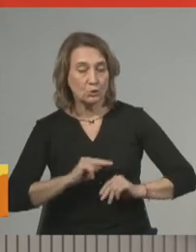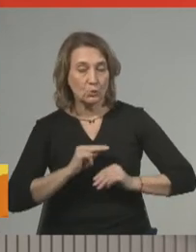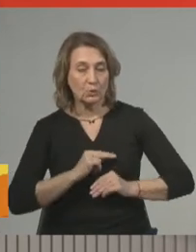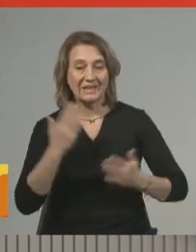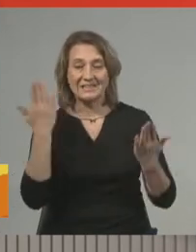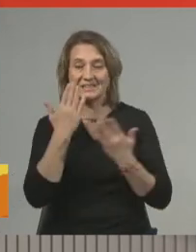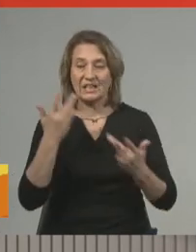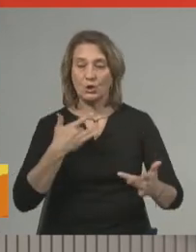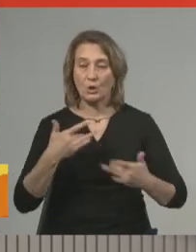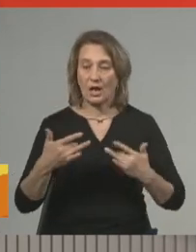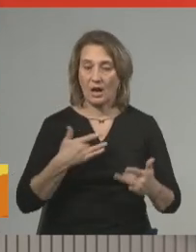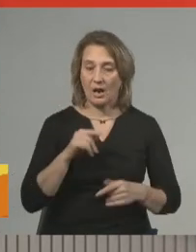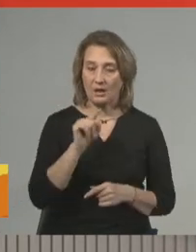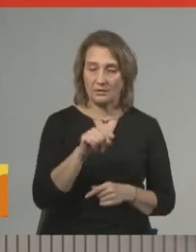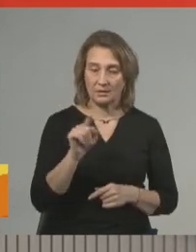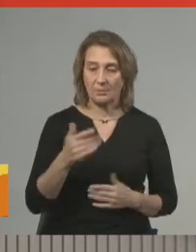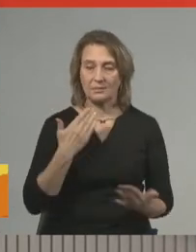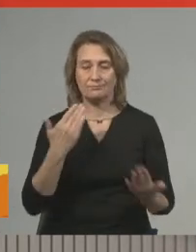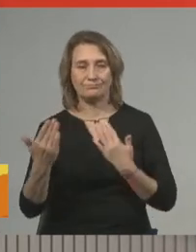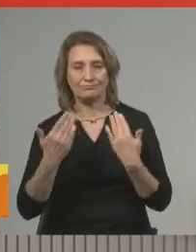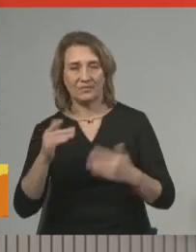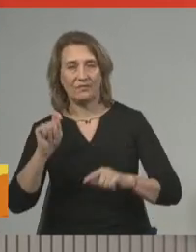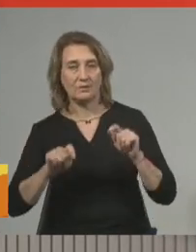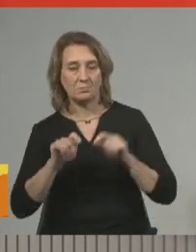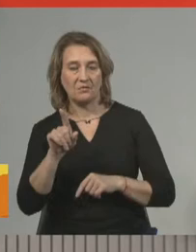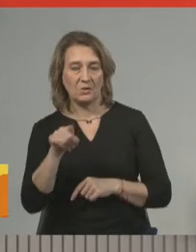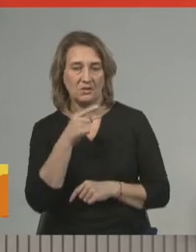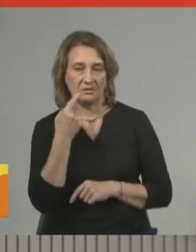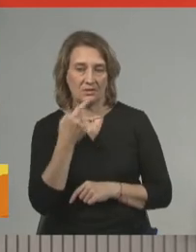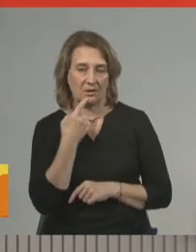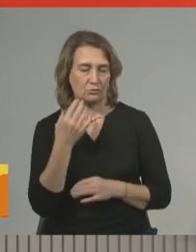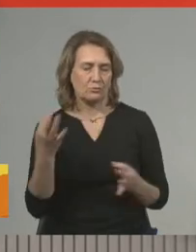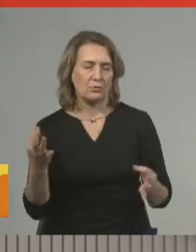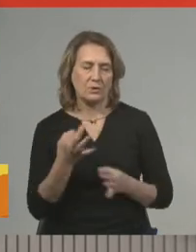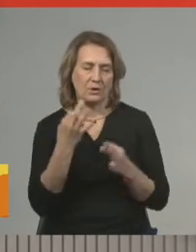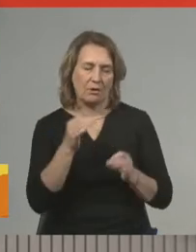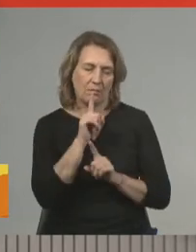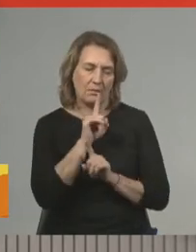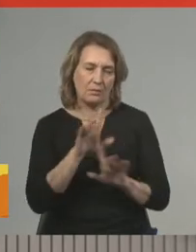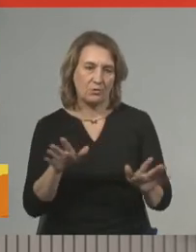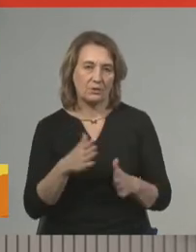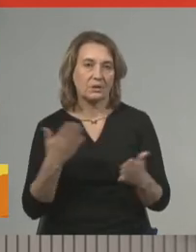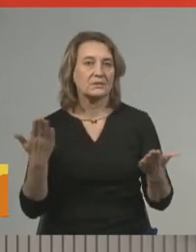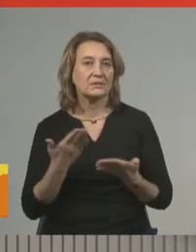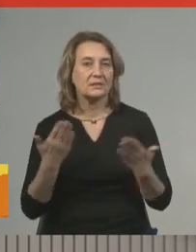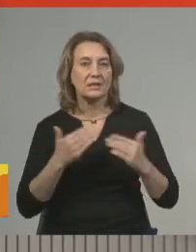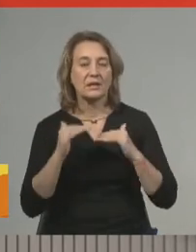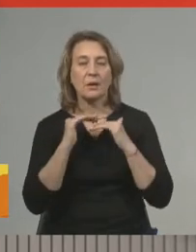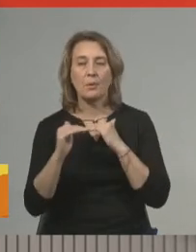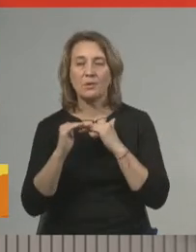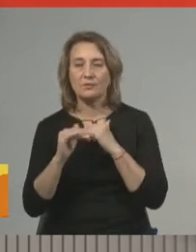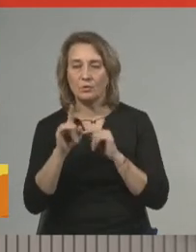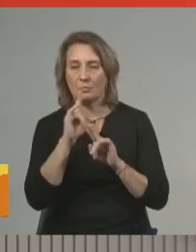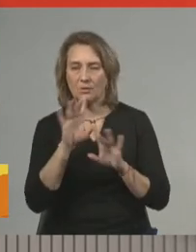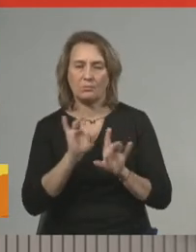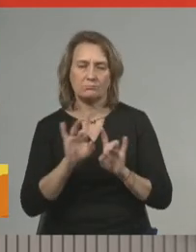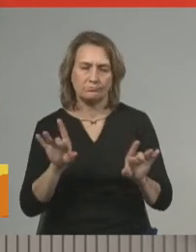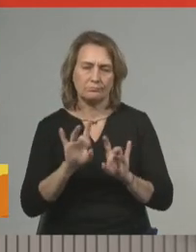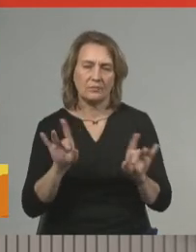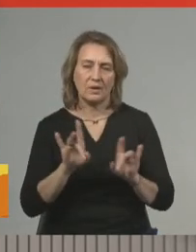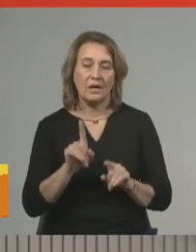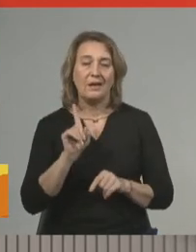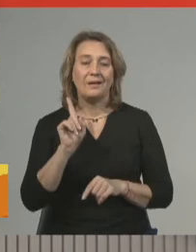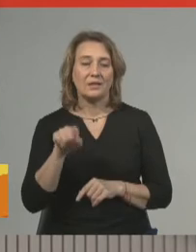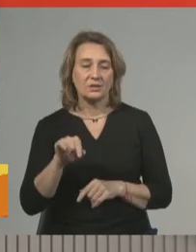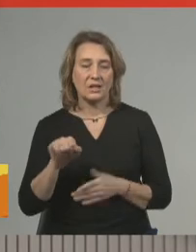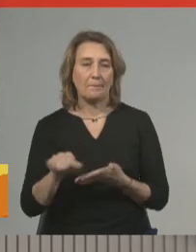uh or speak with people who work in the movie industry in the film industry they will tell you this will never happen no matter how many streaming